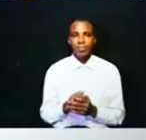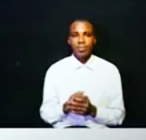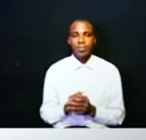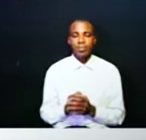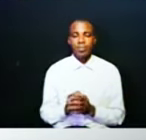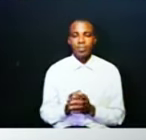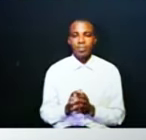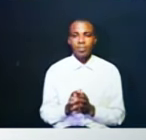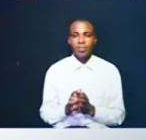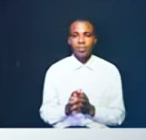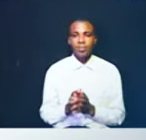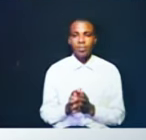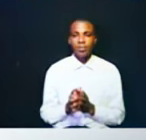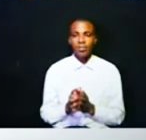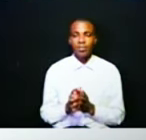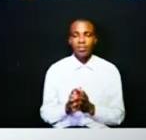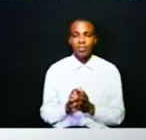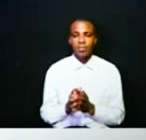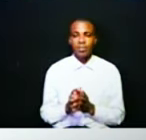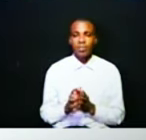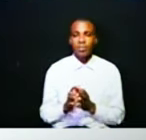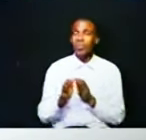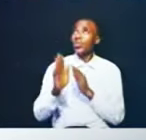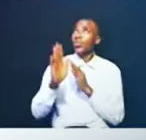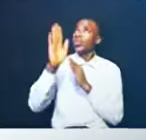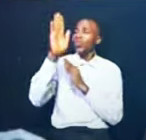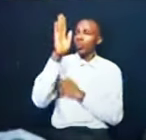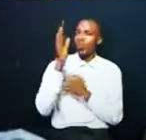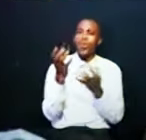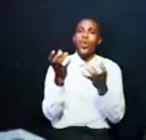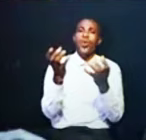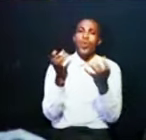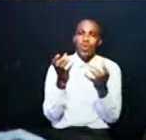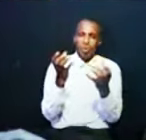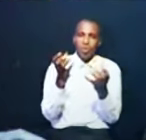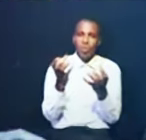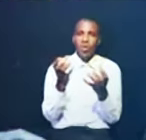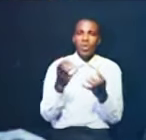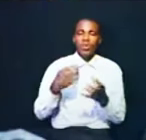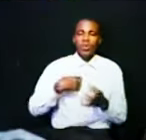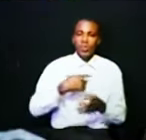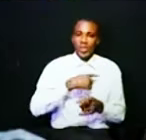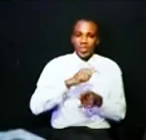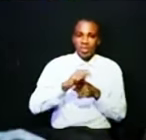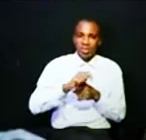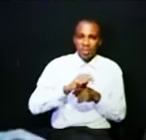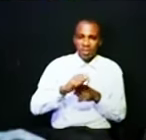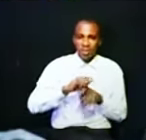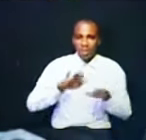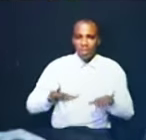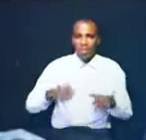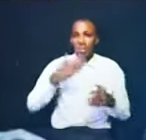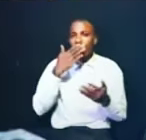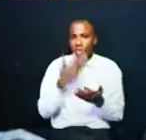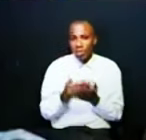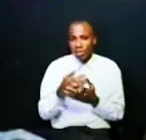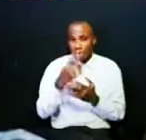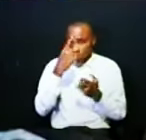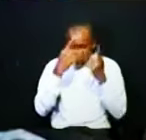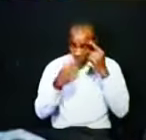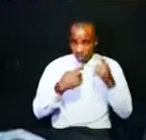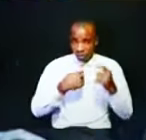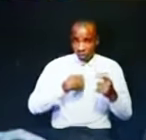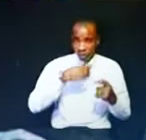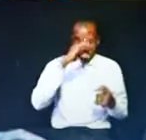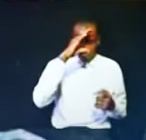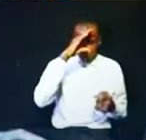beba worry anymore. Now, God expects godliness and godly offsprings from the union of those